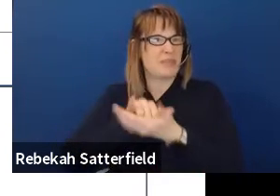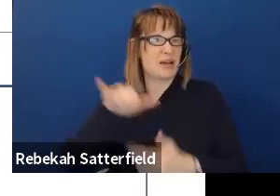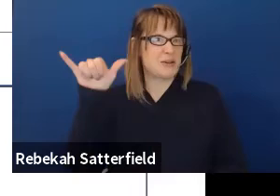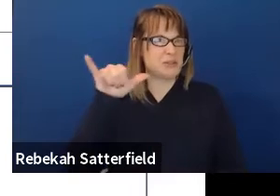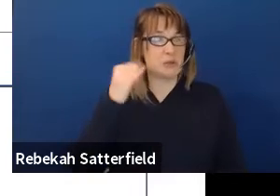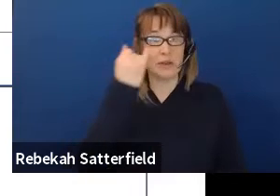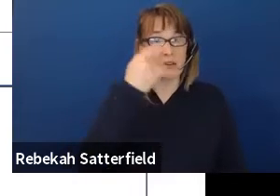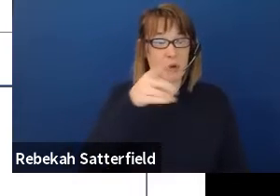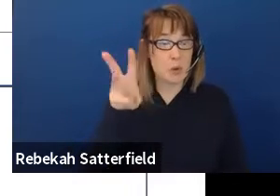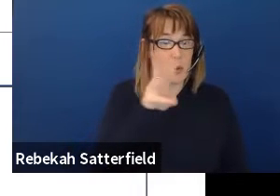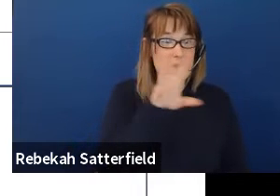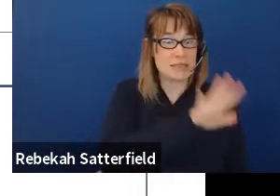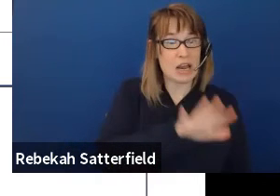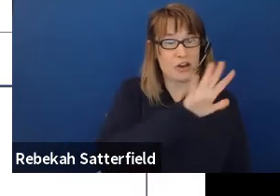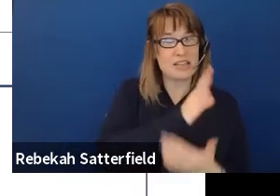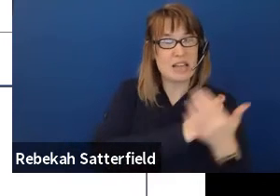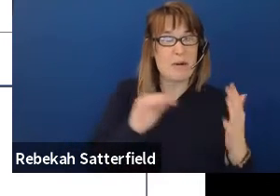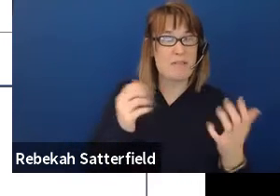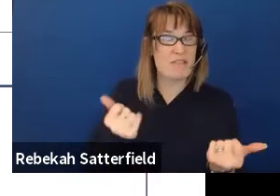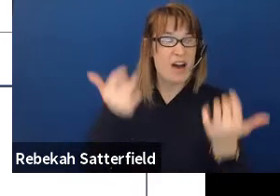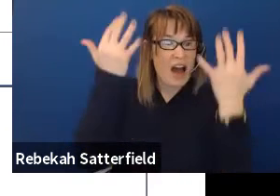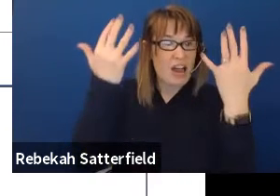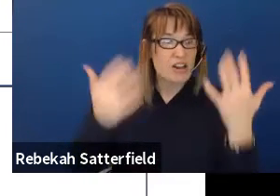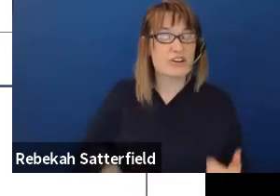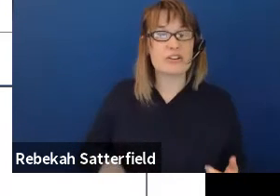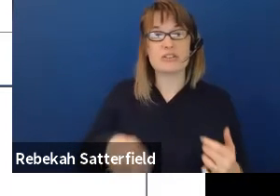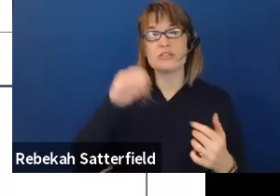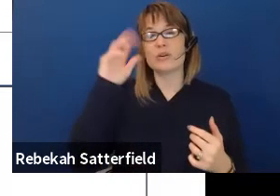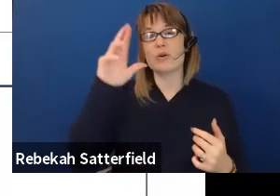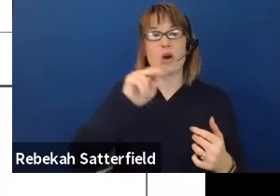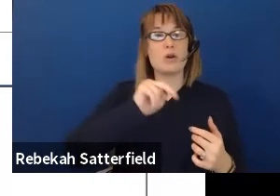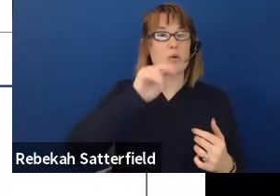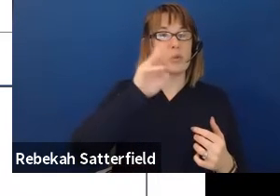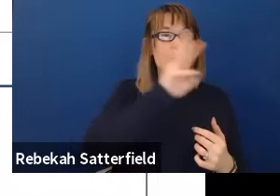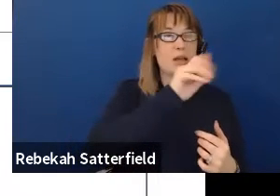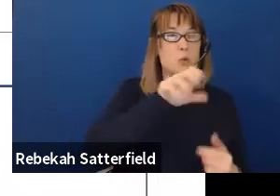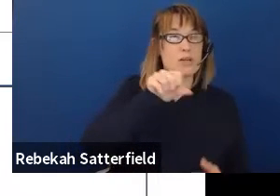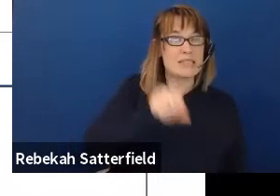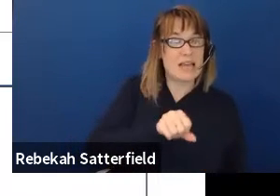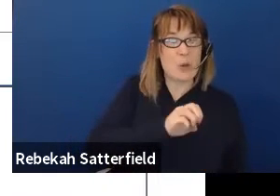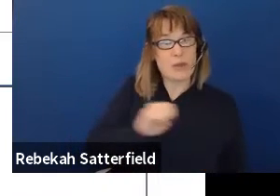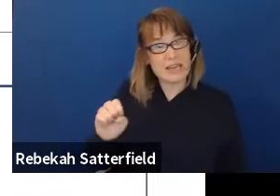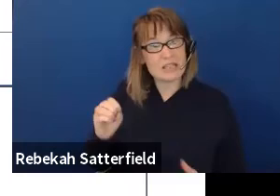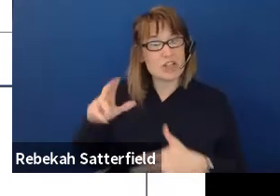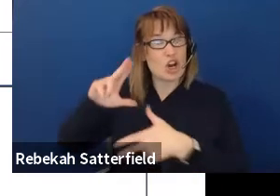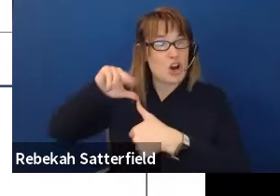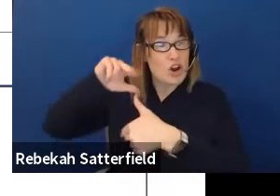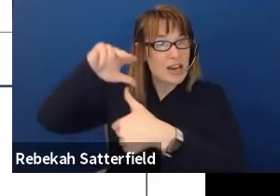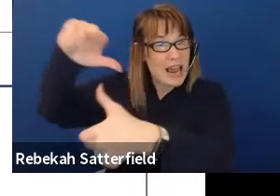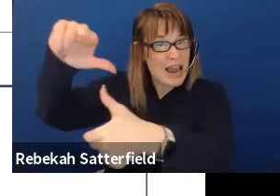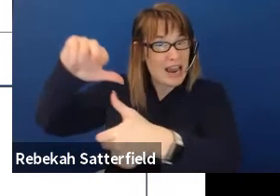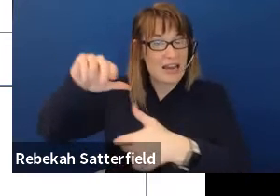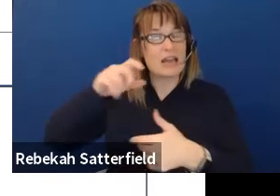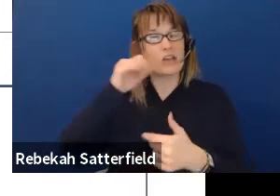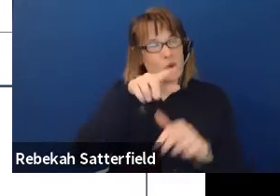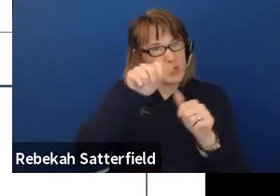some of the wildfires in California or in the Northwest or down here in the Southeast during hurricane season, having